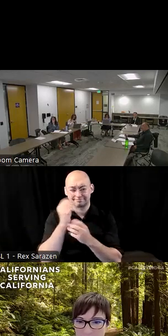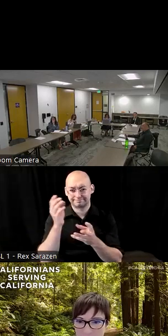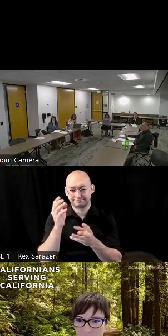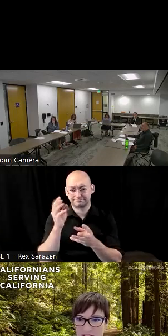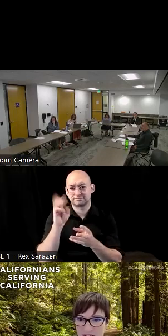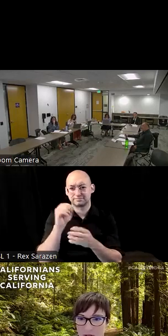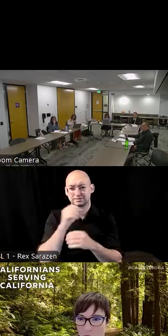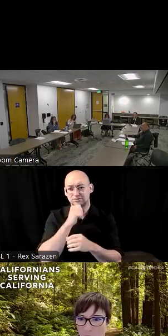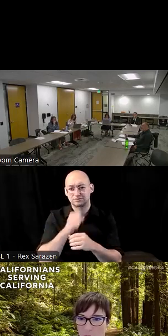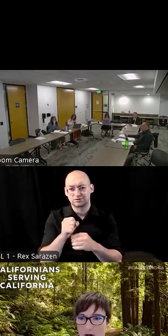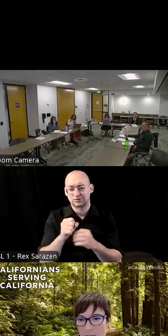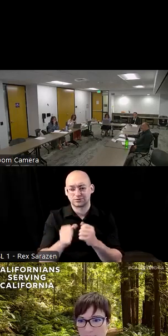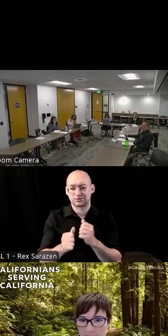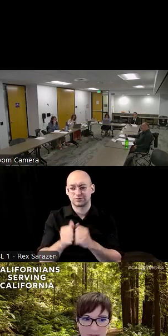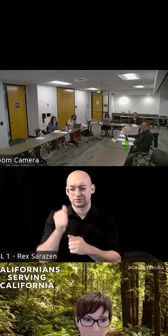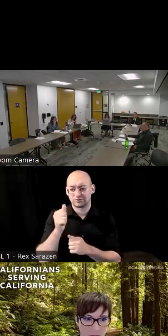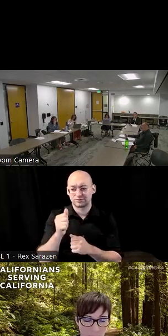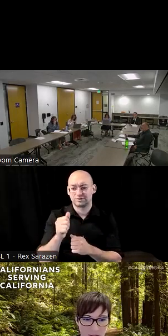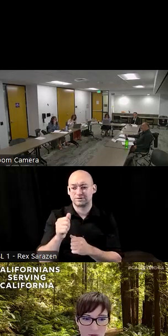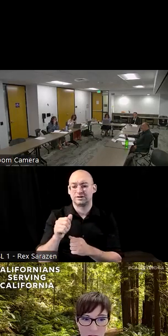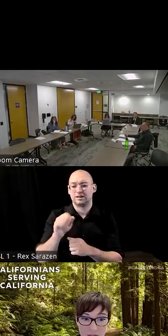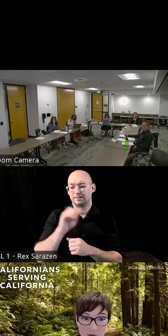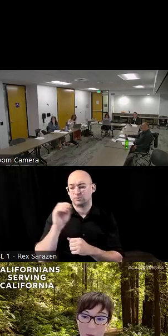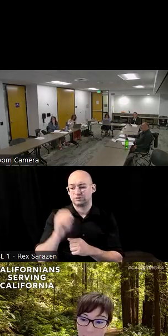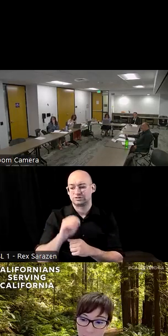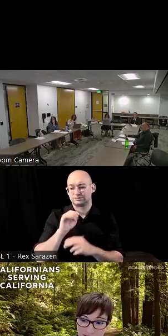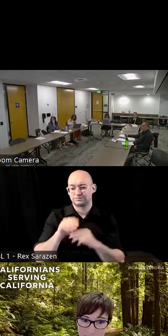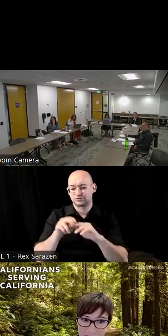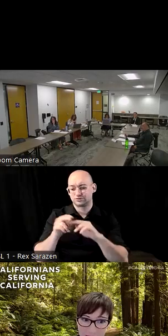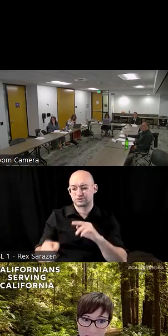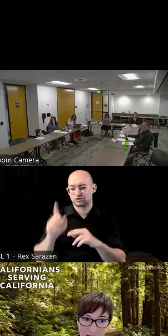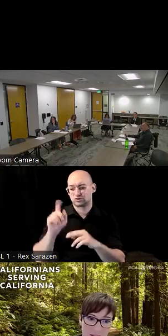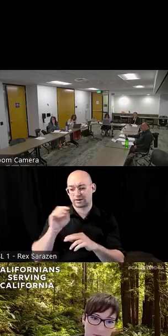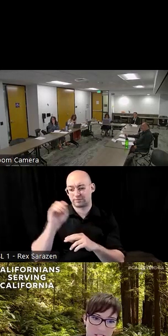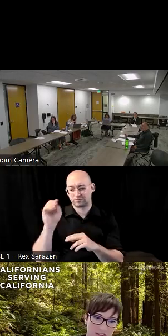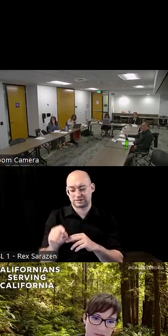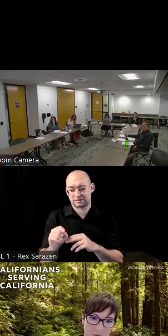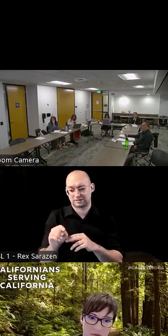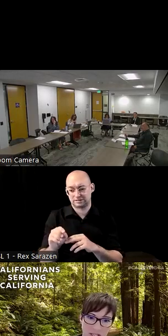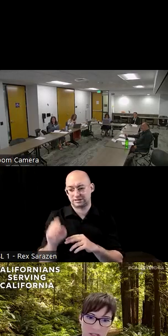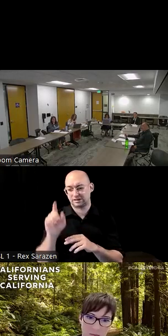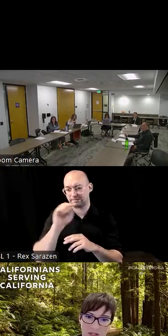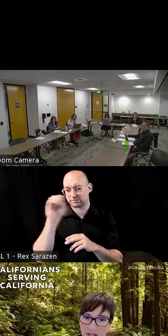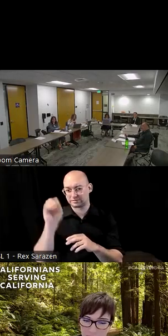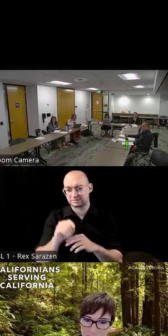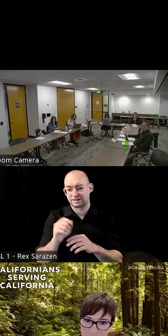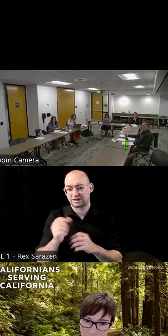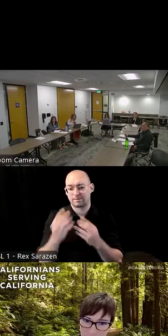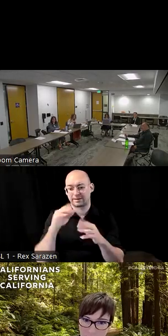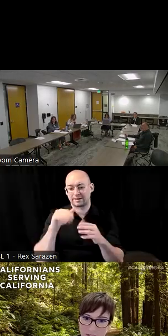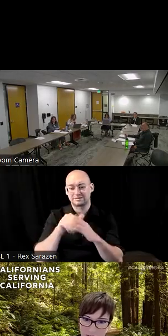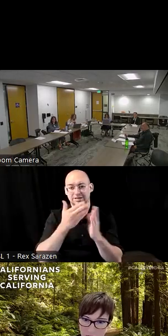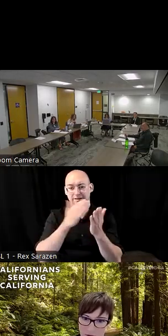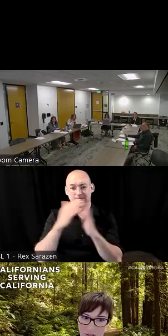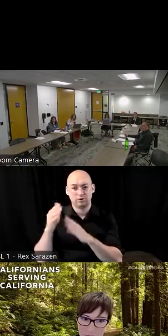percentage of individuals living in the home of a parent, family, or guardian drops to 20%. And the percentage of individuals in a community care